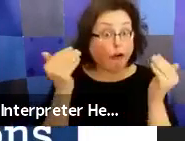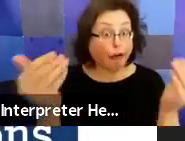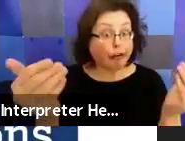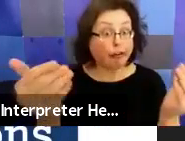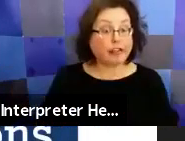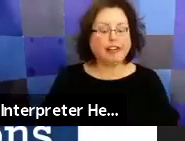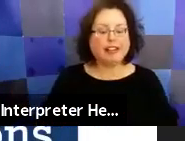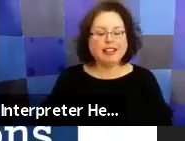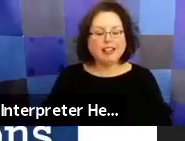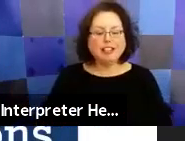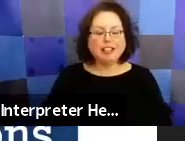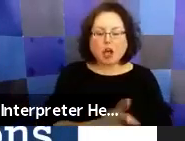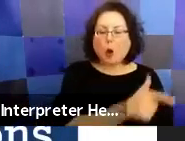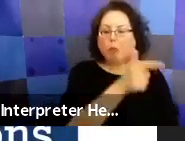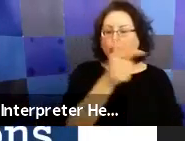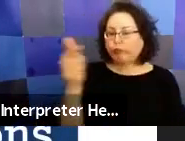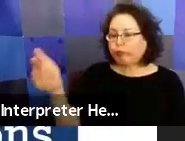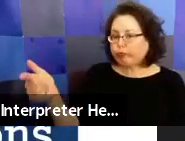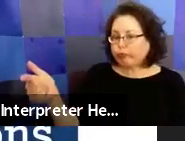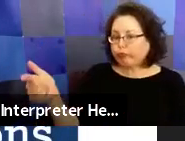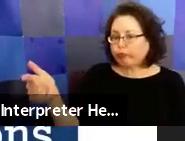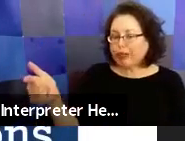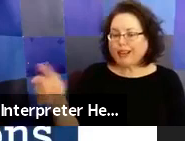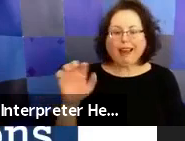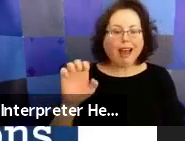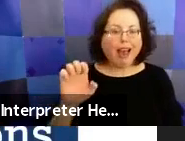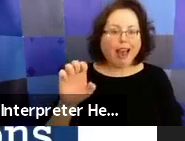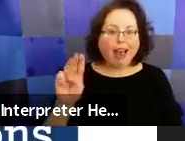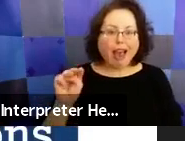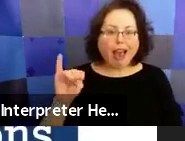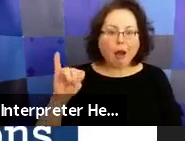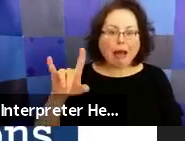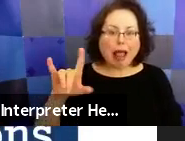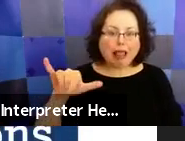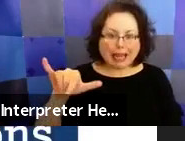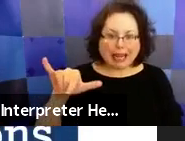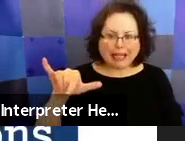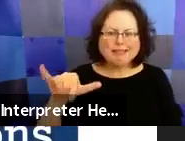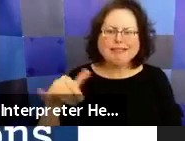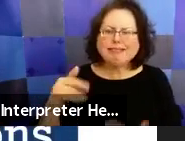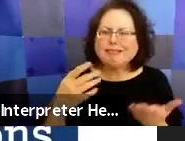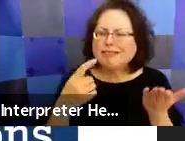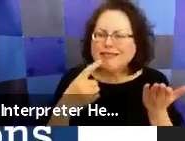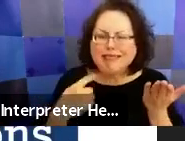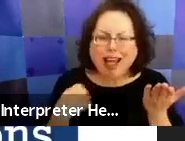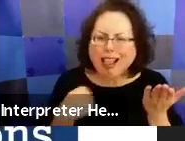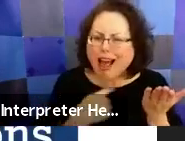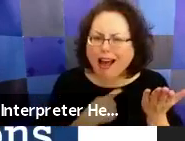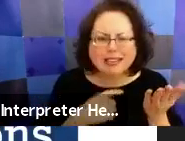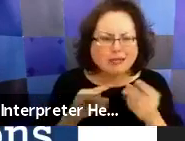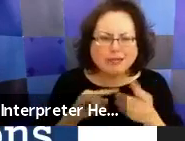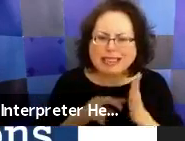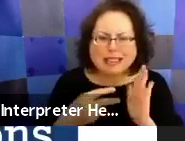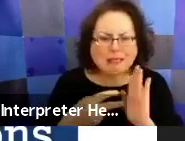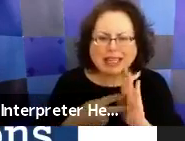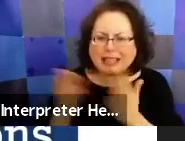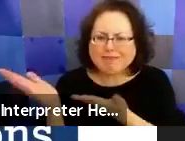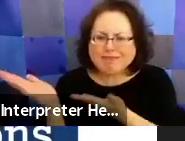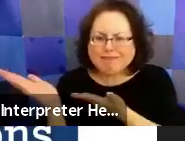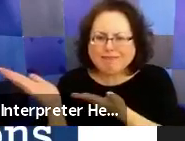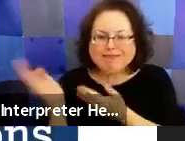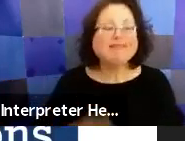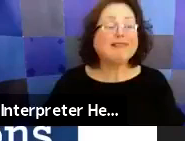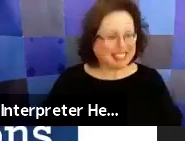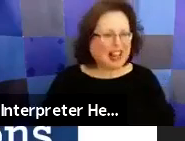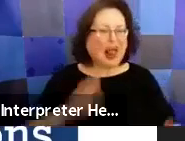I'm gonna pass it over to Emily for her to give us a little bit of an overview of the commission. Hi everyone,